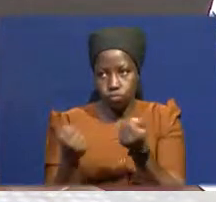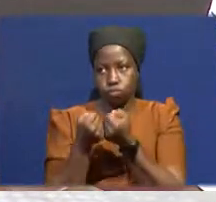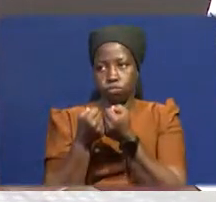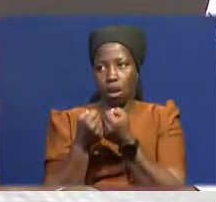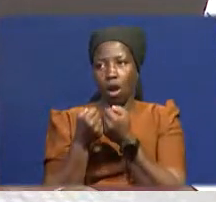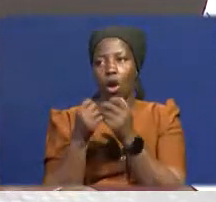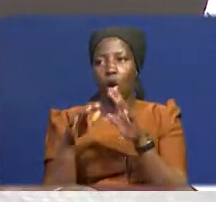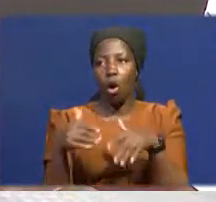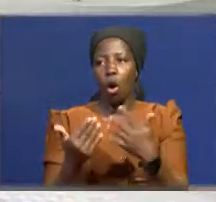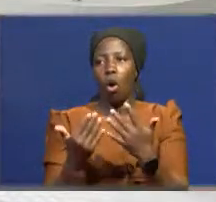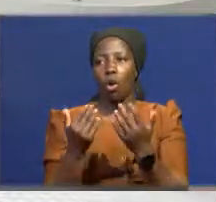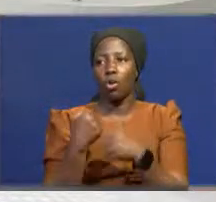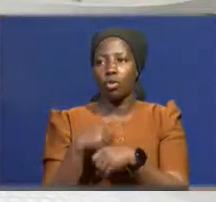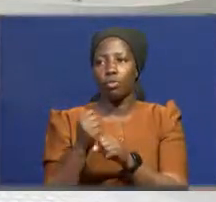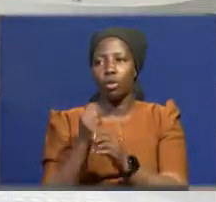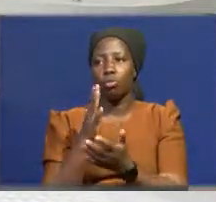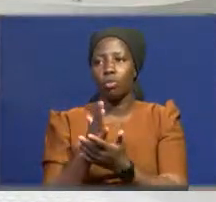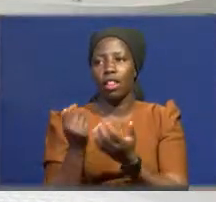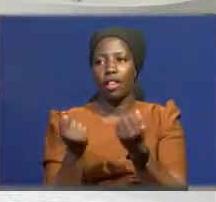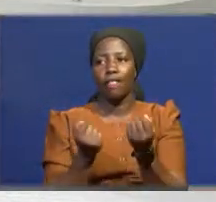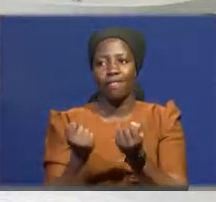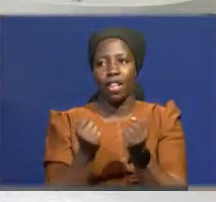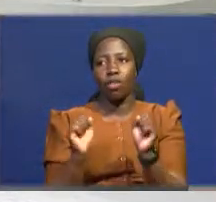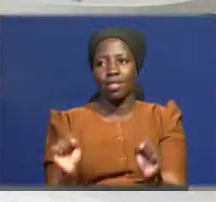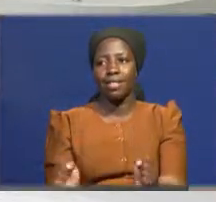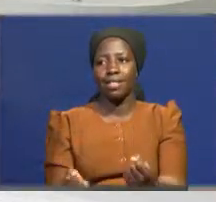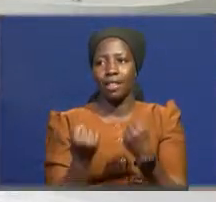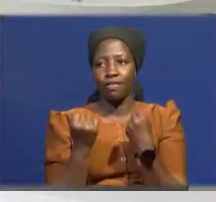that the car is basically safe to approach.